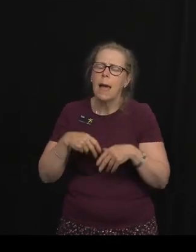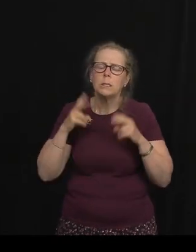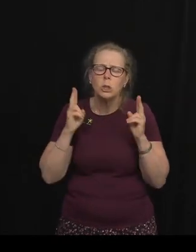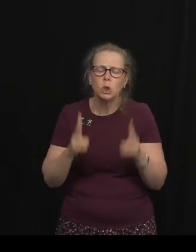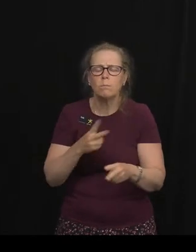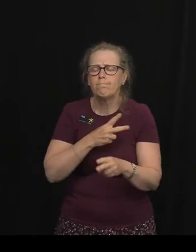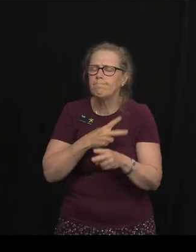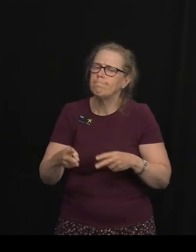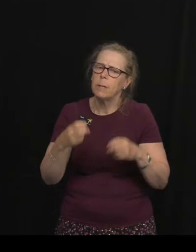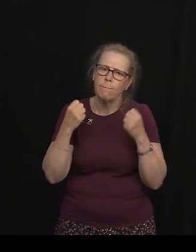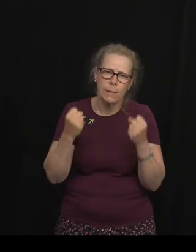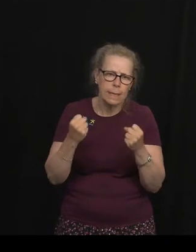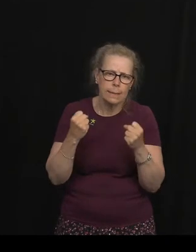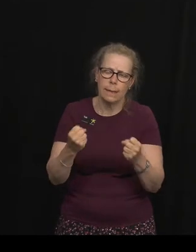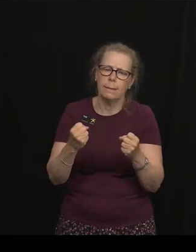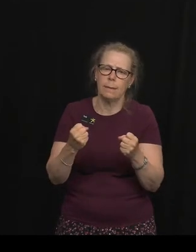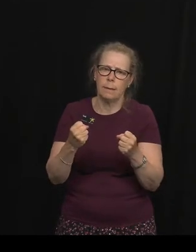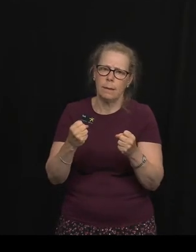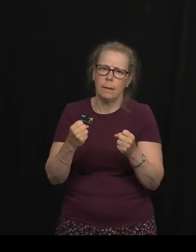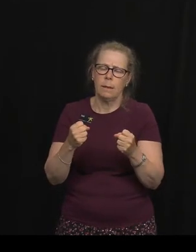channel support to people.